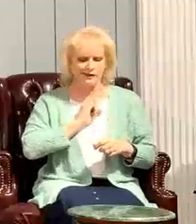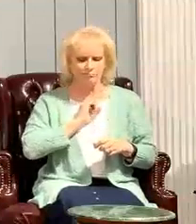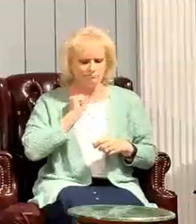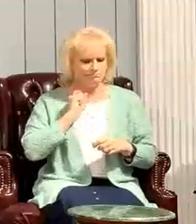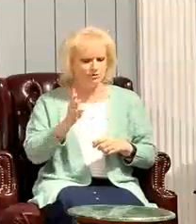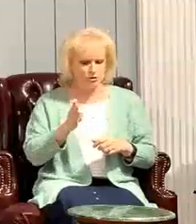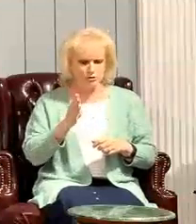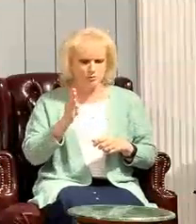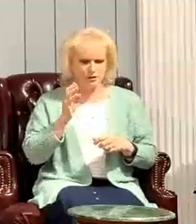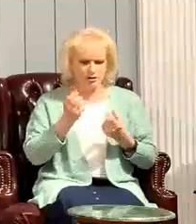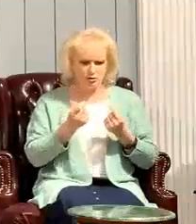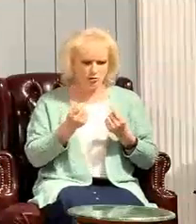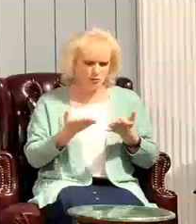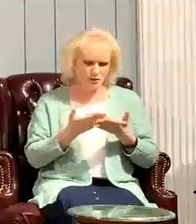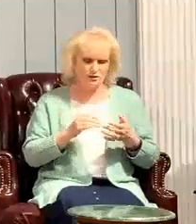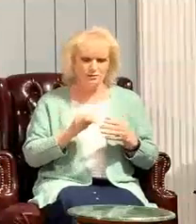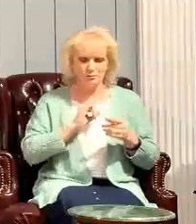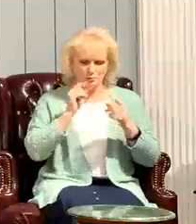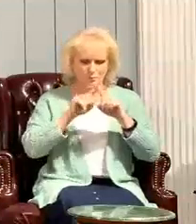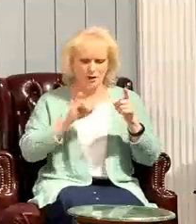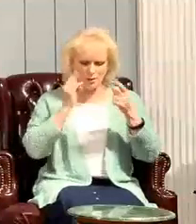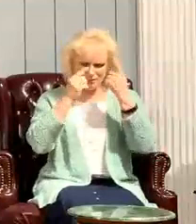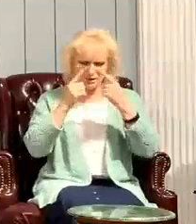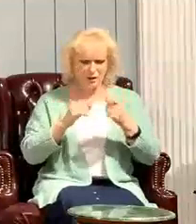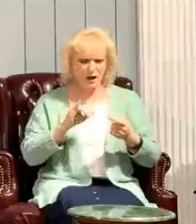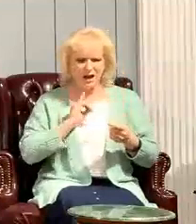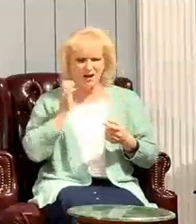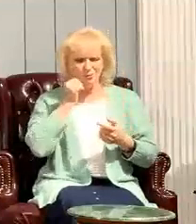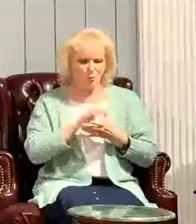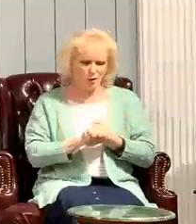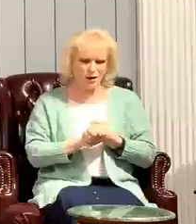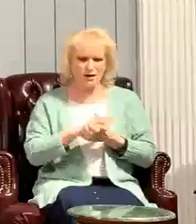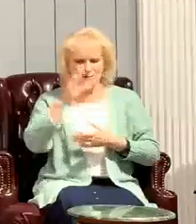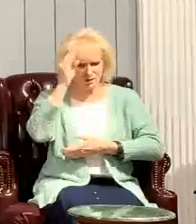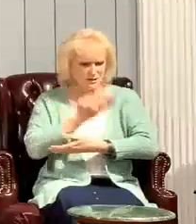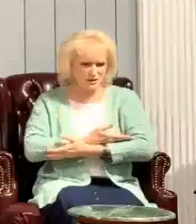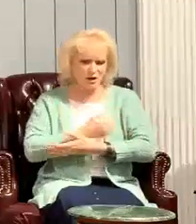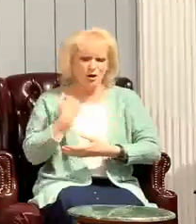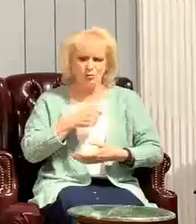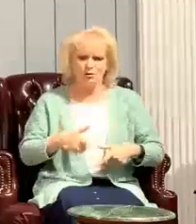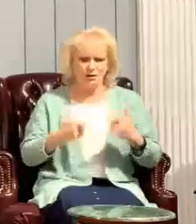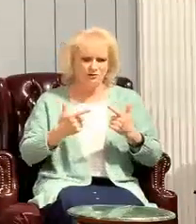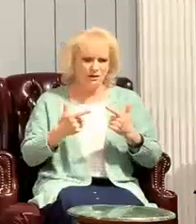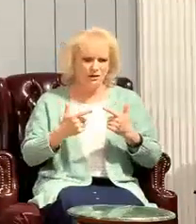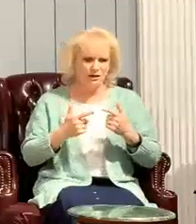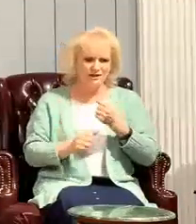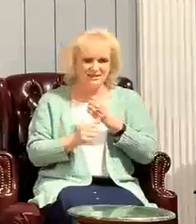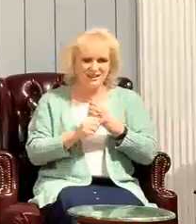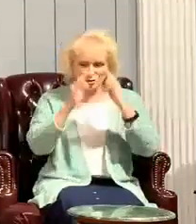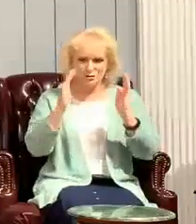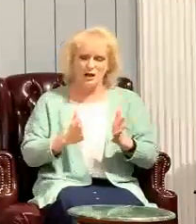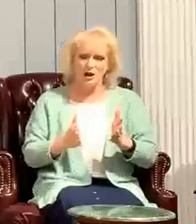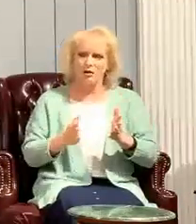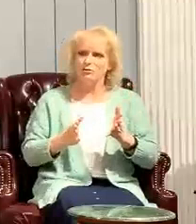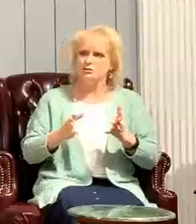I shouldn't be doing this. But I'm thinking to myself, I got a wife and a son at the time, and we're living in a house that's going to burn up. If the house catches on fire, I'd never be able to get